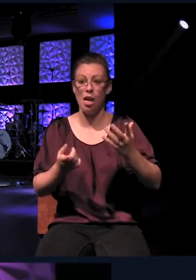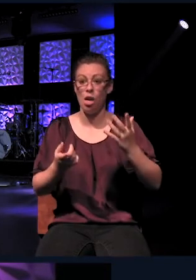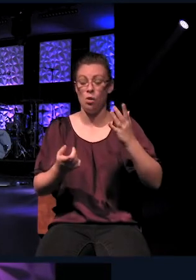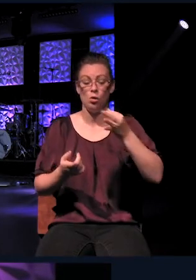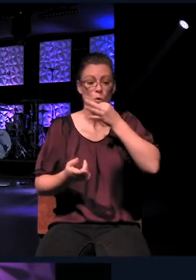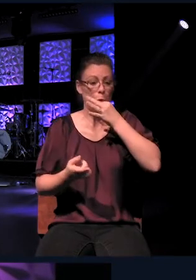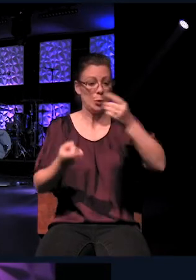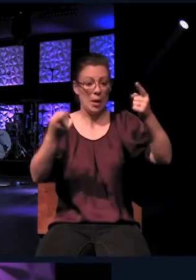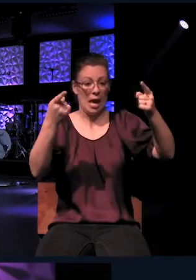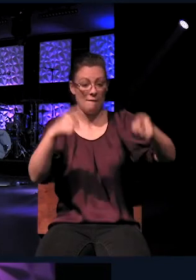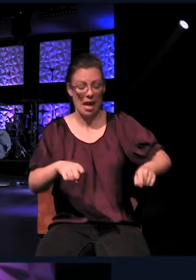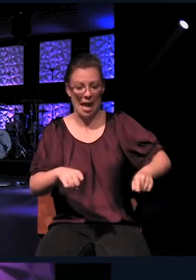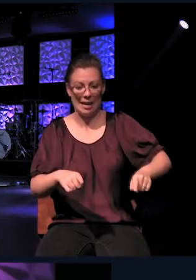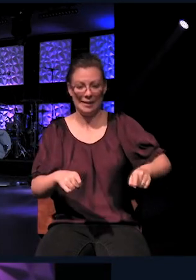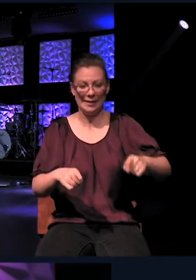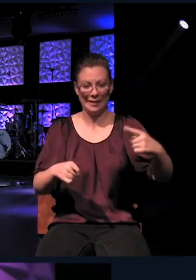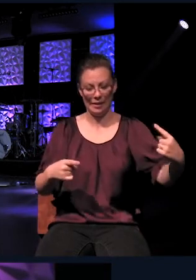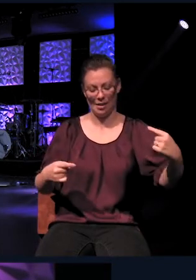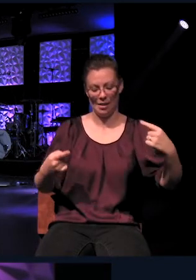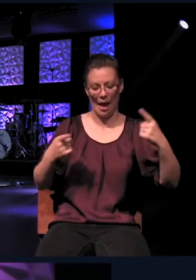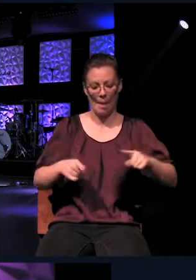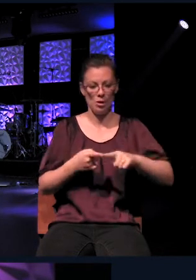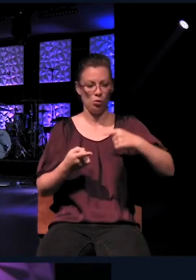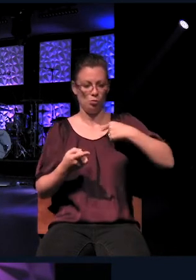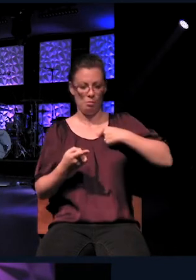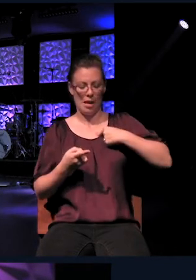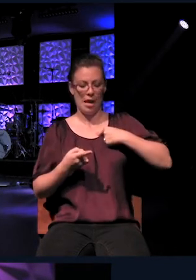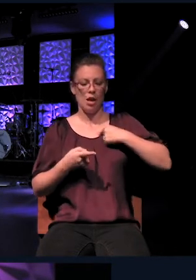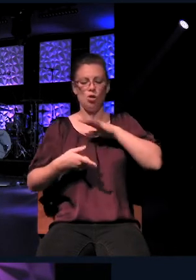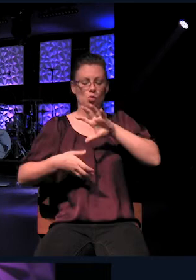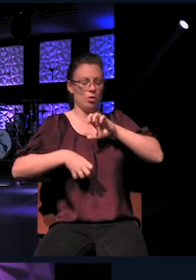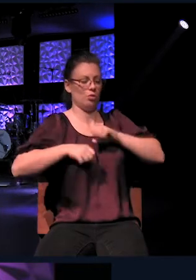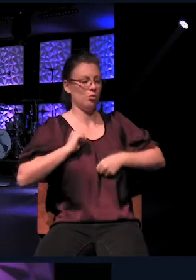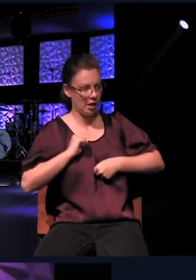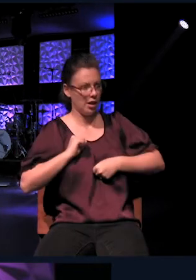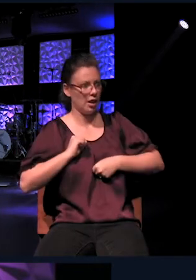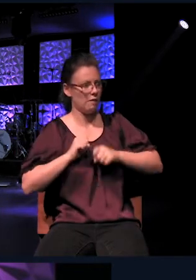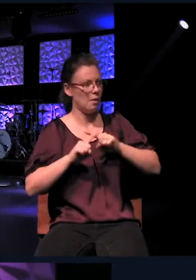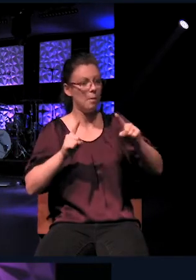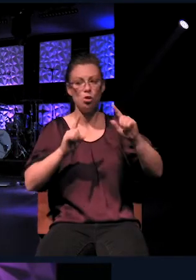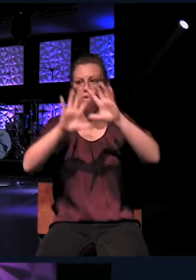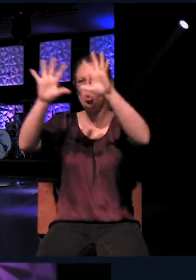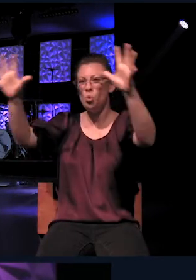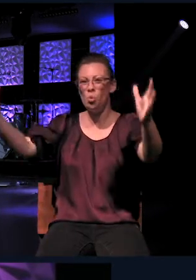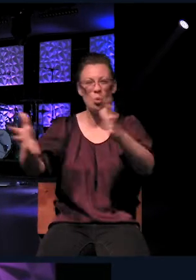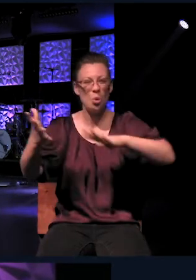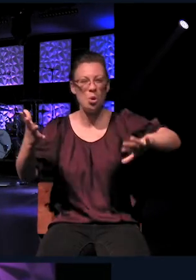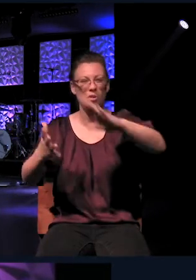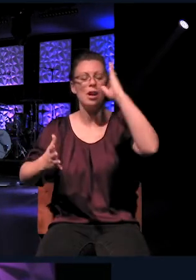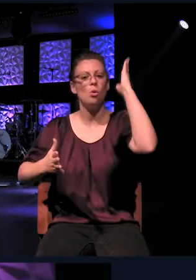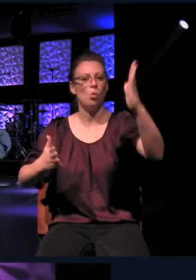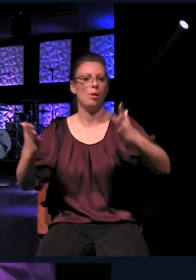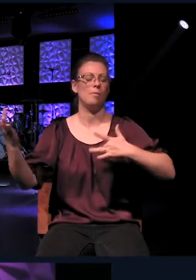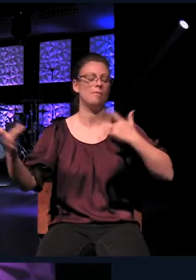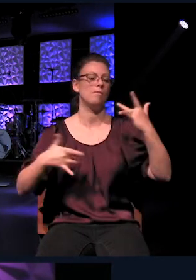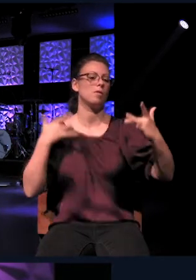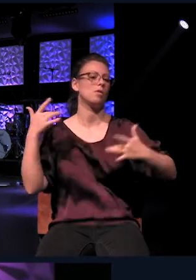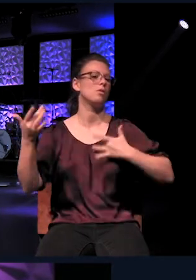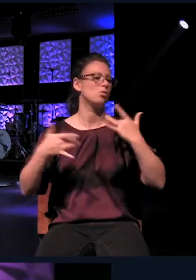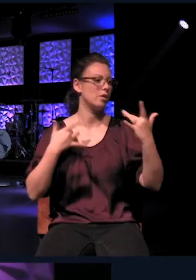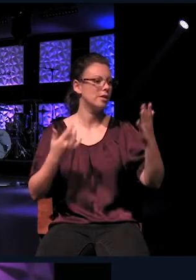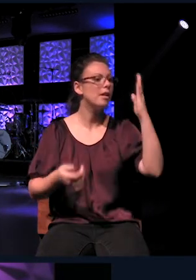happen to me, but the world will rejoice. You will grieve, but your grief will suddenly turn to wonderful